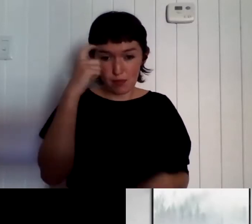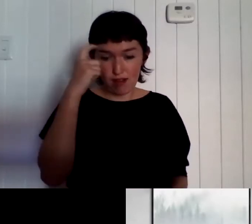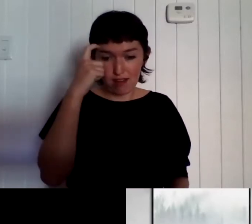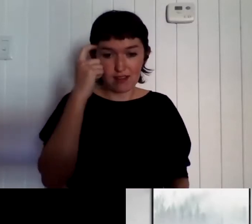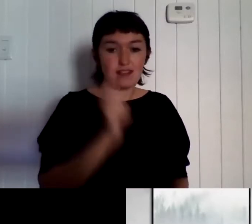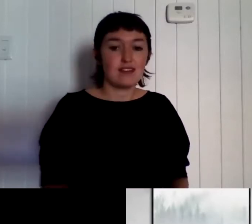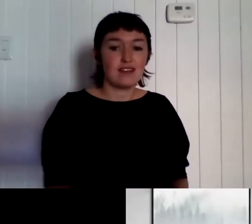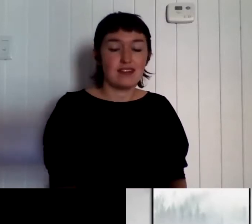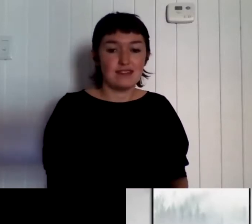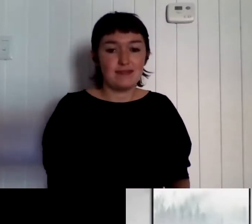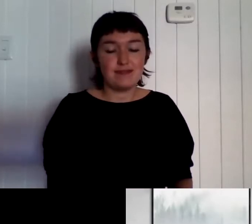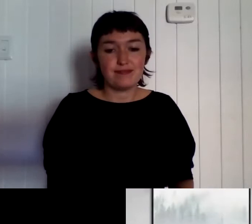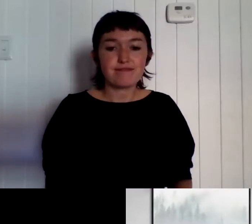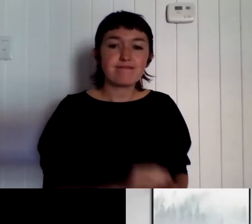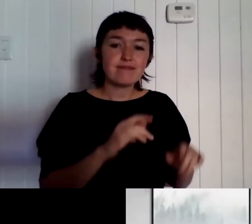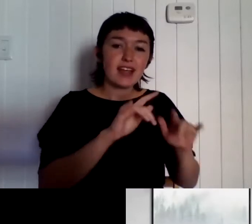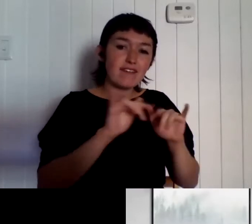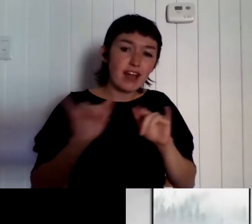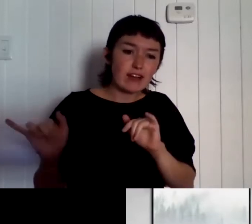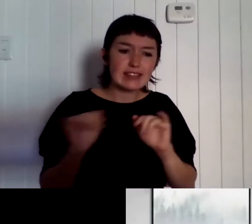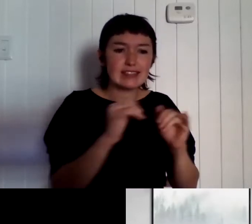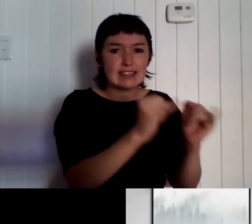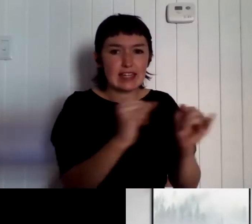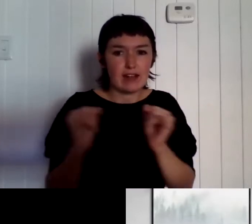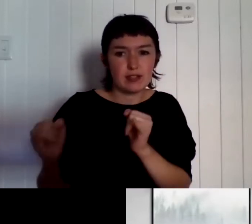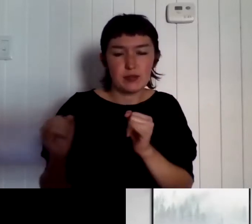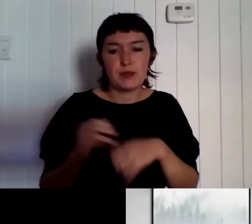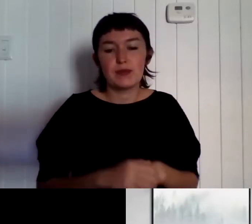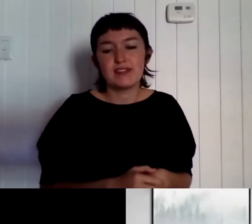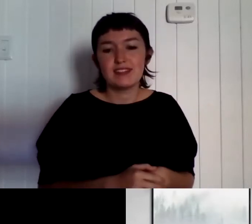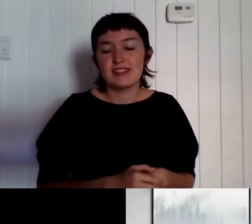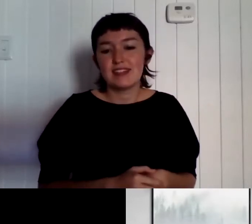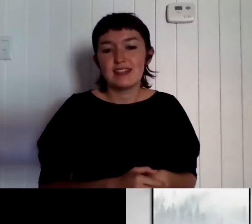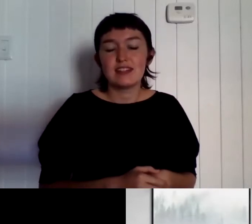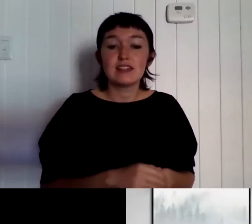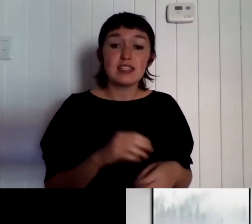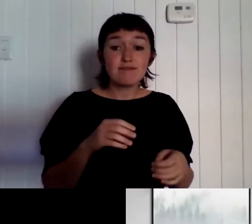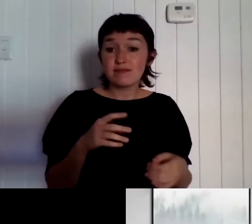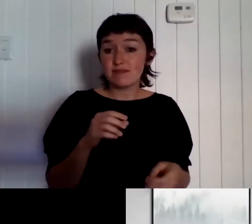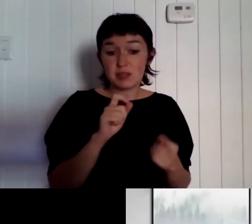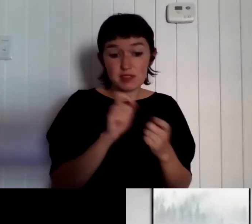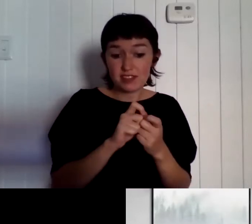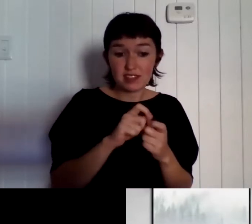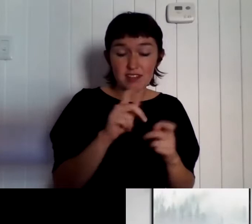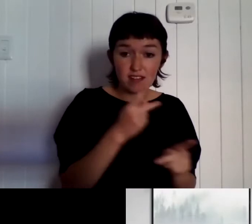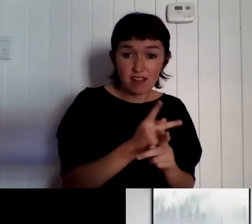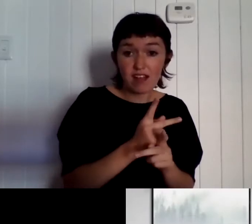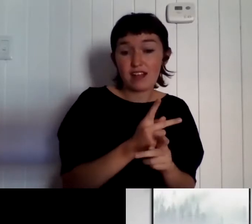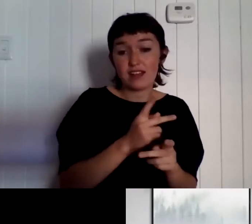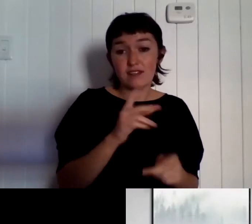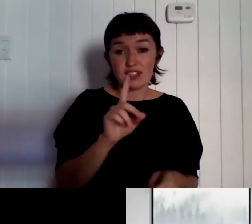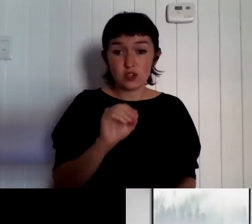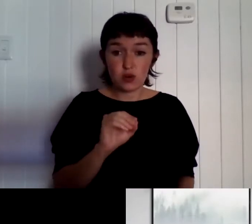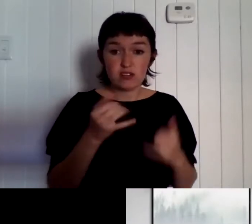and it'll also vary from individual to individual, even within a particular type of disorder, and depending on the time course of